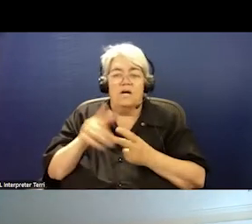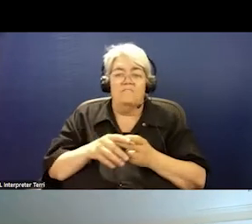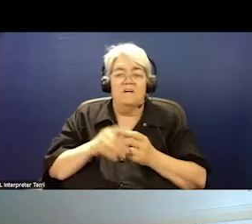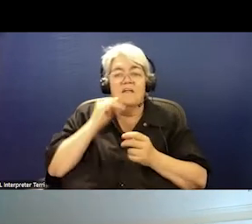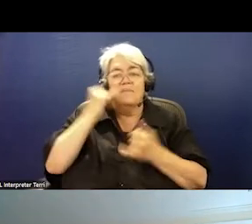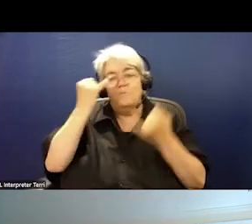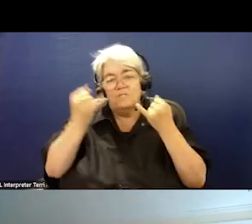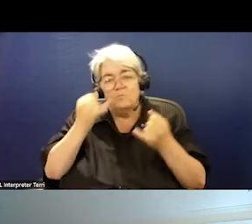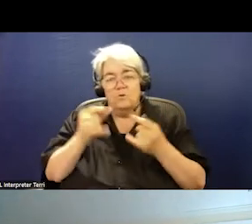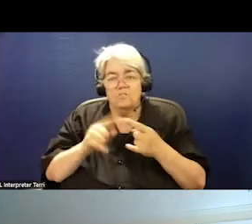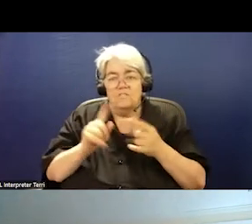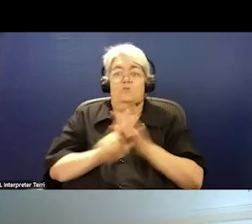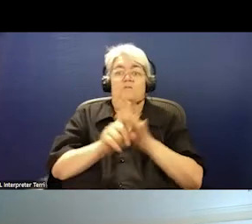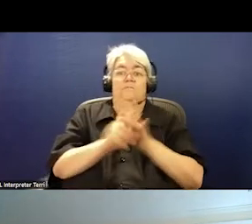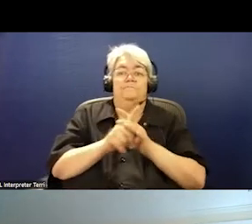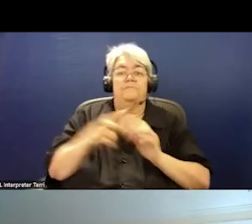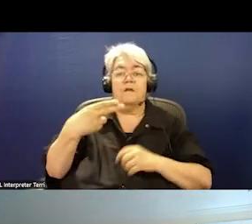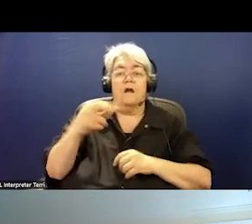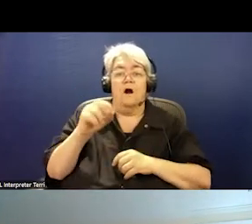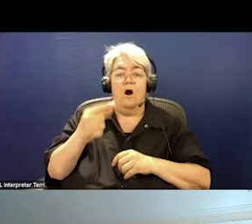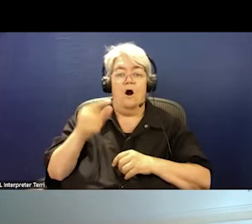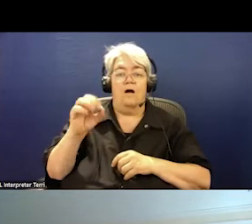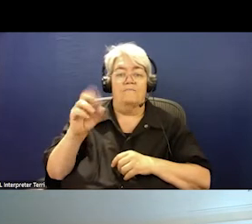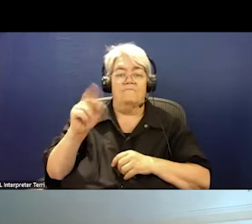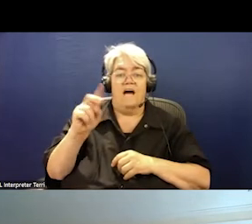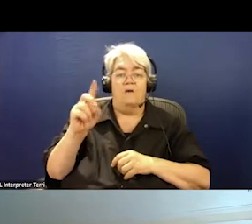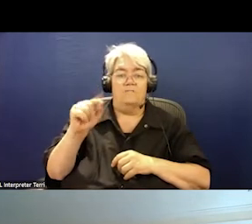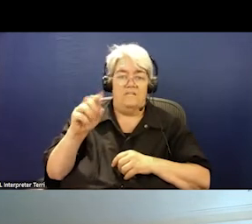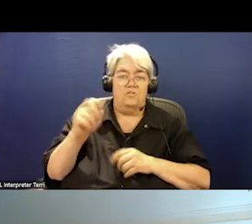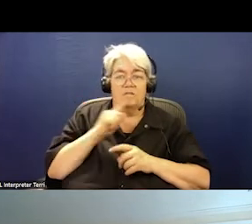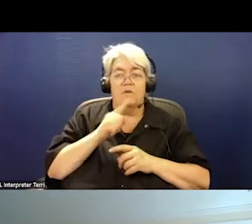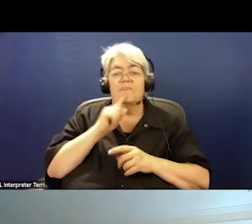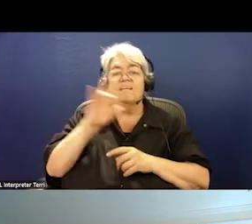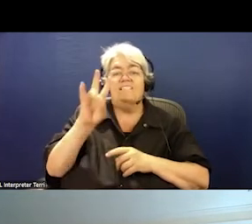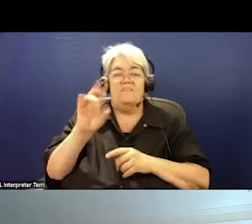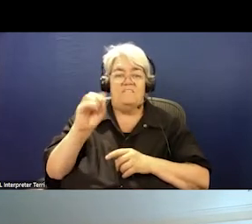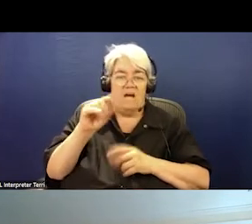emerging in this work. Hogg Foundation is working with 7 counties in Texas to do this.